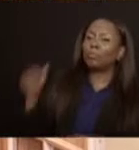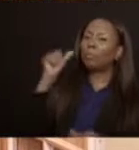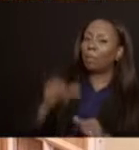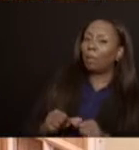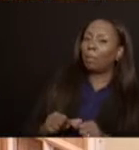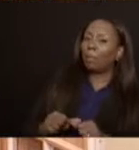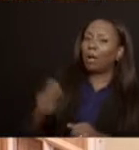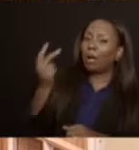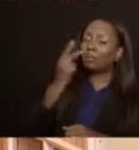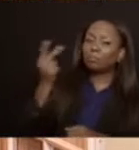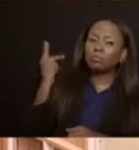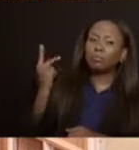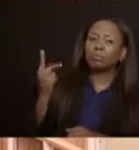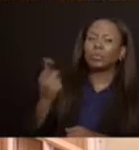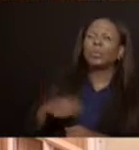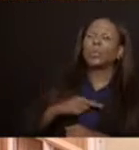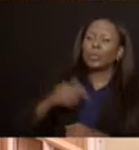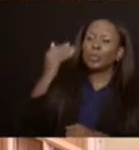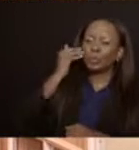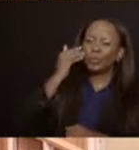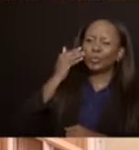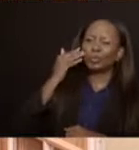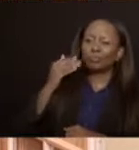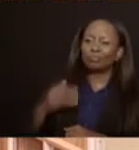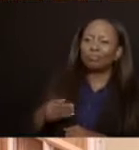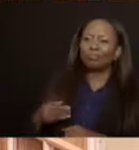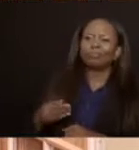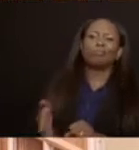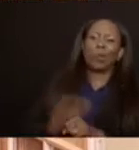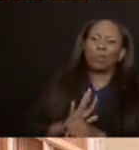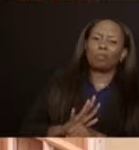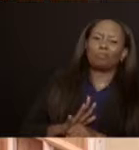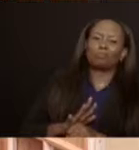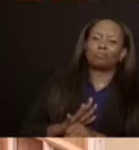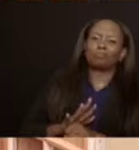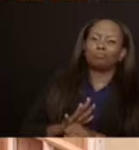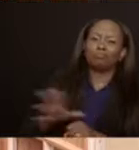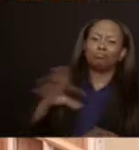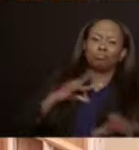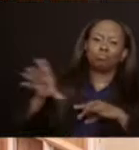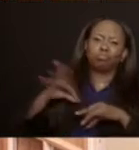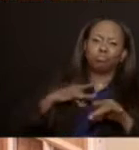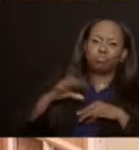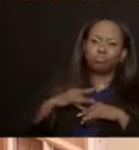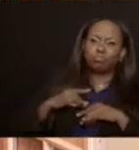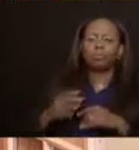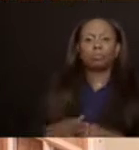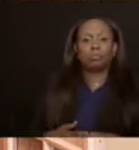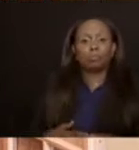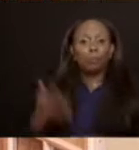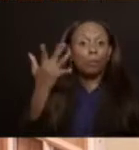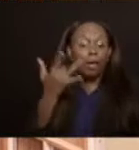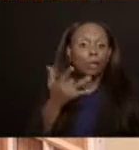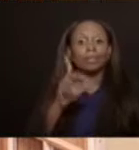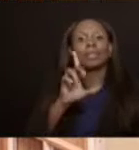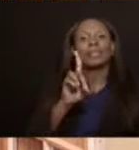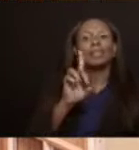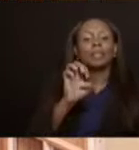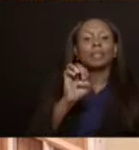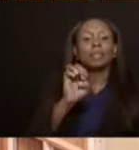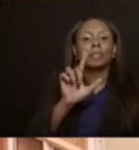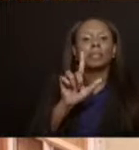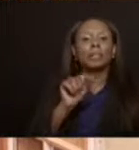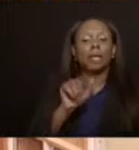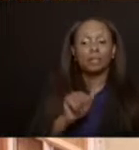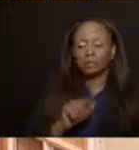that we expect this to happen with Delta, and the truth is that Delta hurts us where we're most vulnerable, in